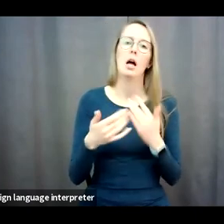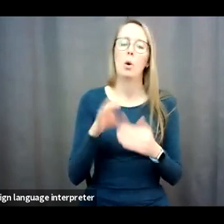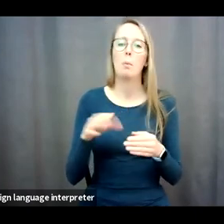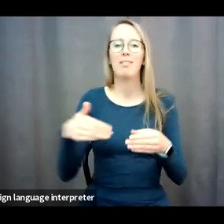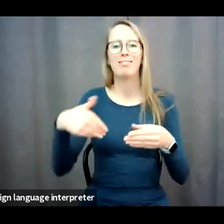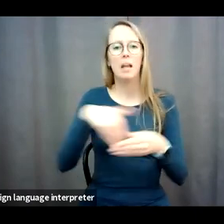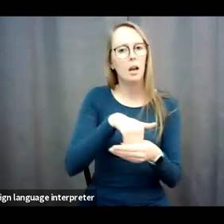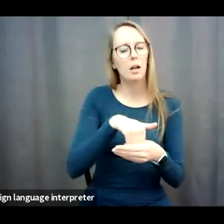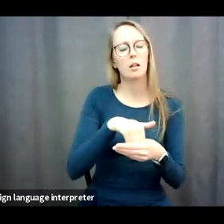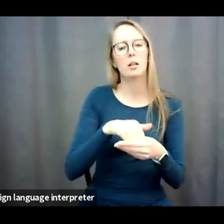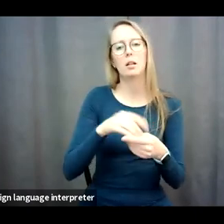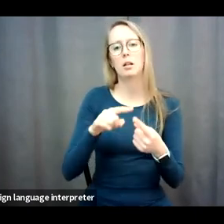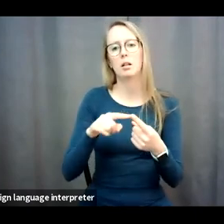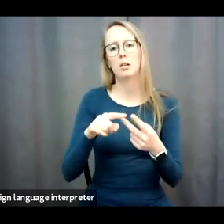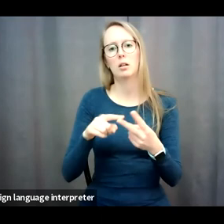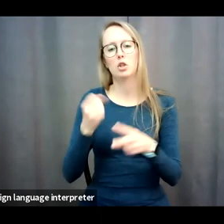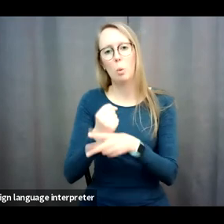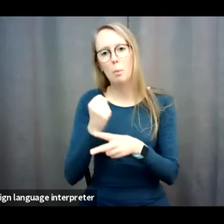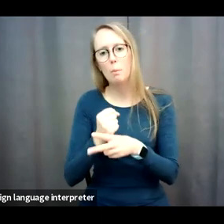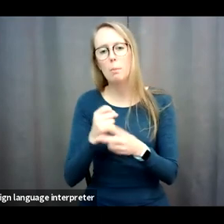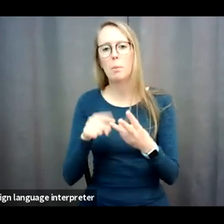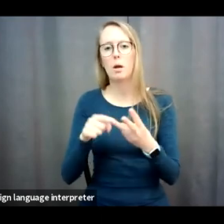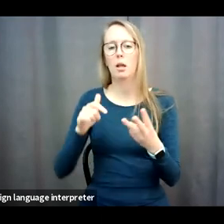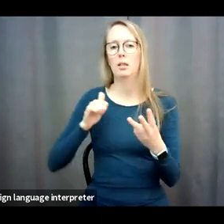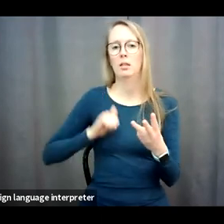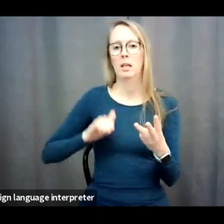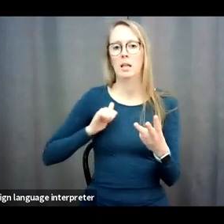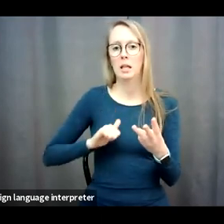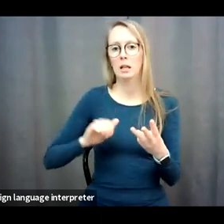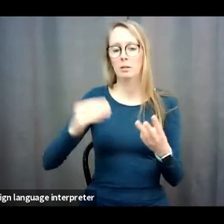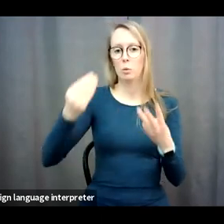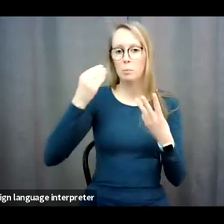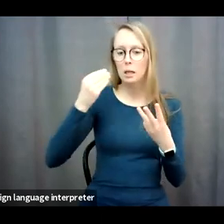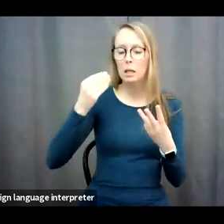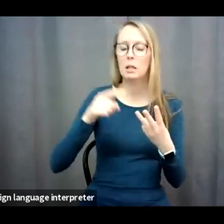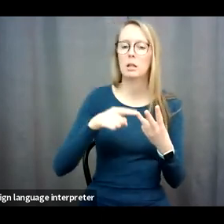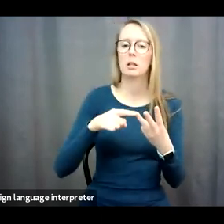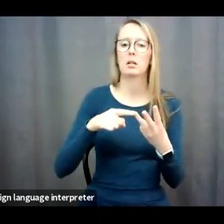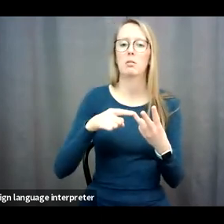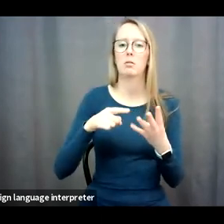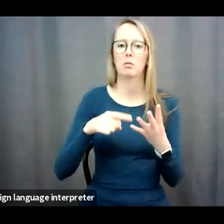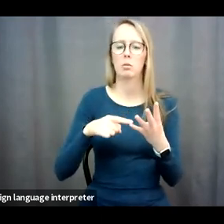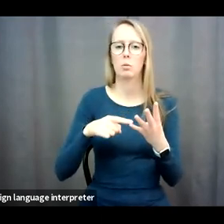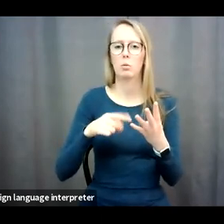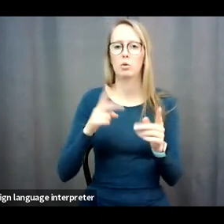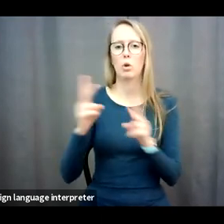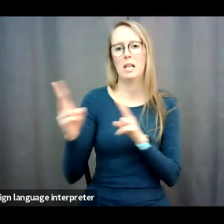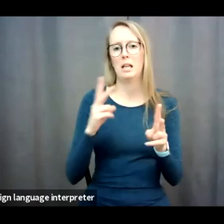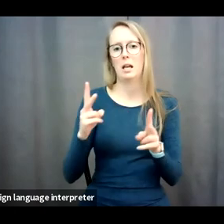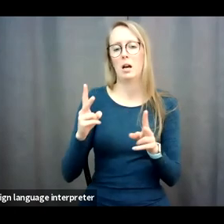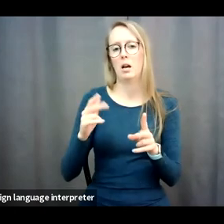participation, work, access to education, and equal access to